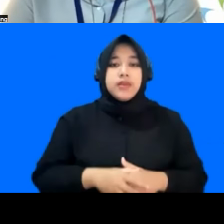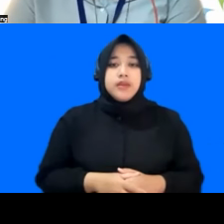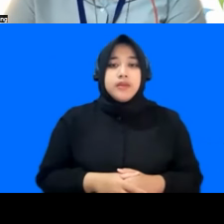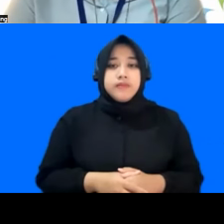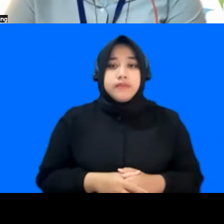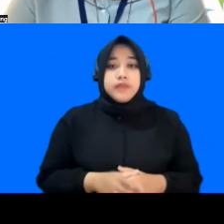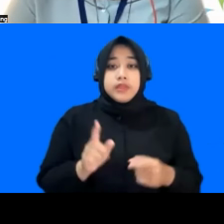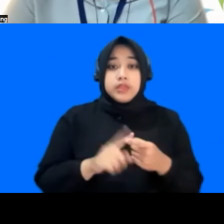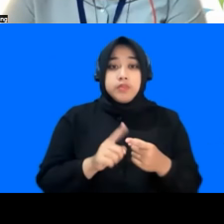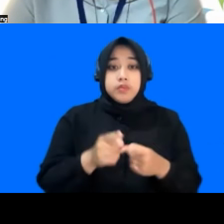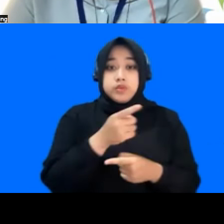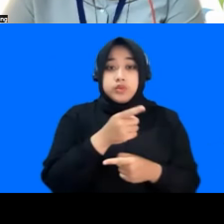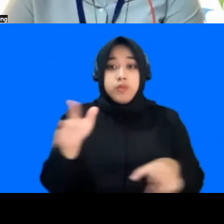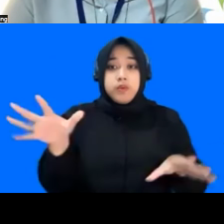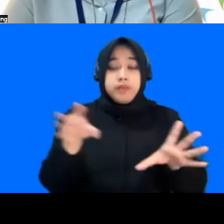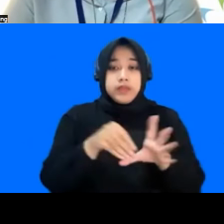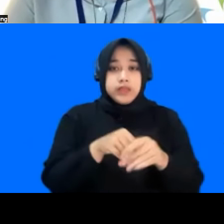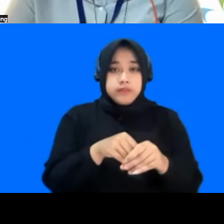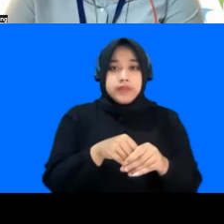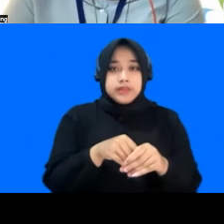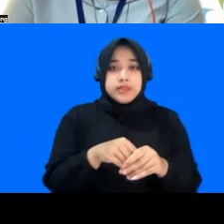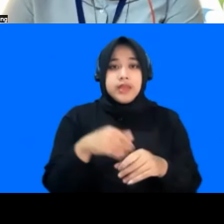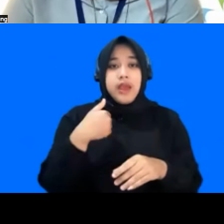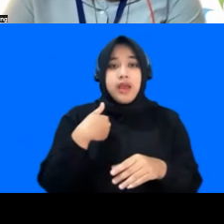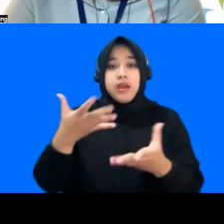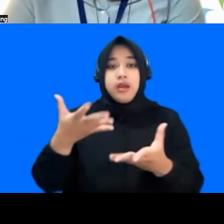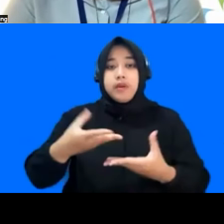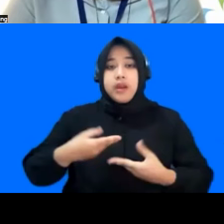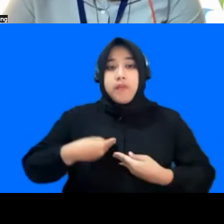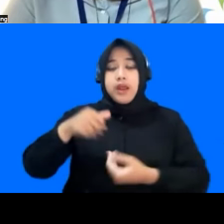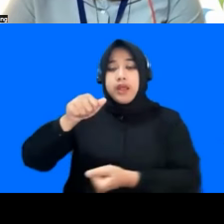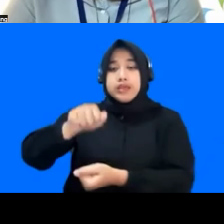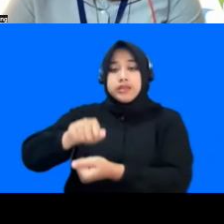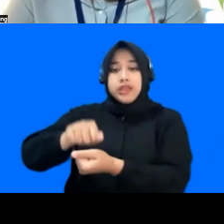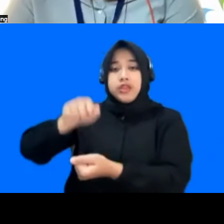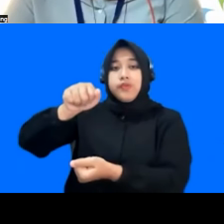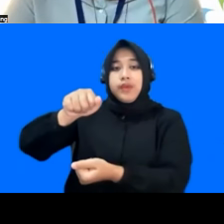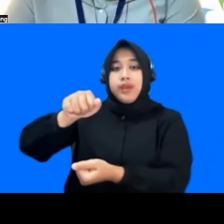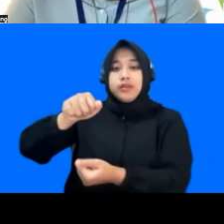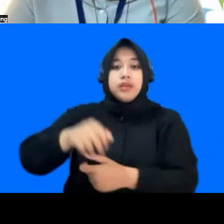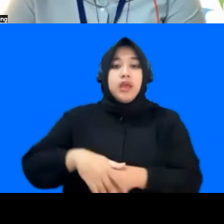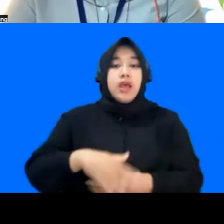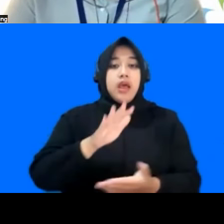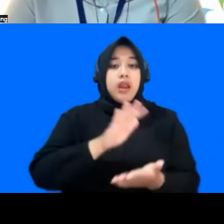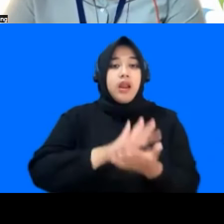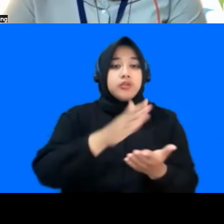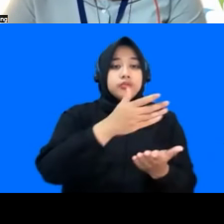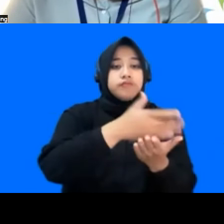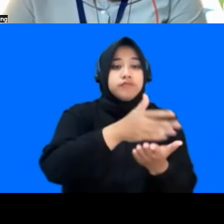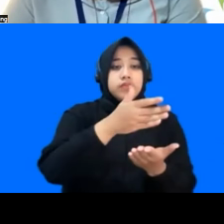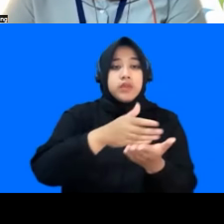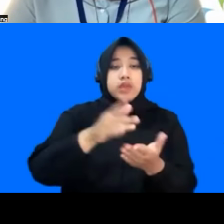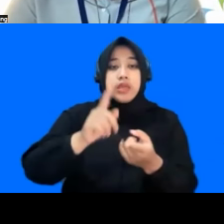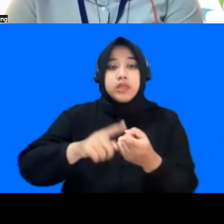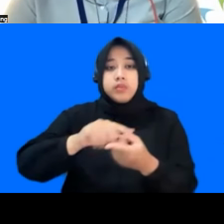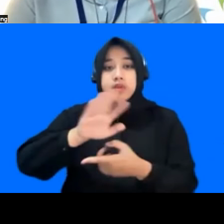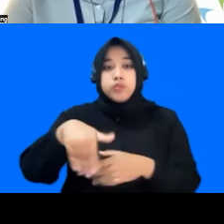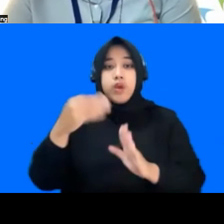successful participation to the dialogue will be delivered to you after this event. Yes, it's a showing on the background,